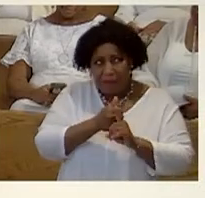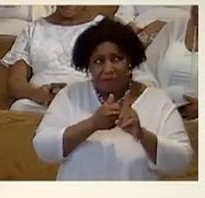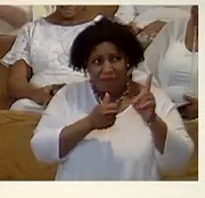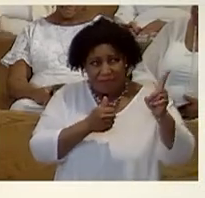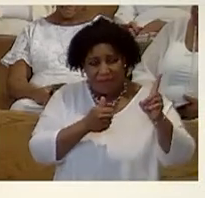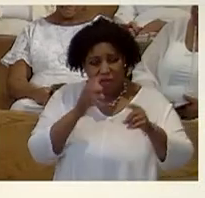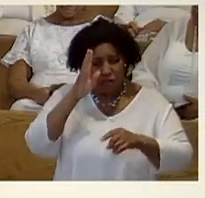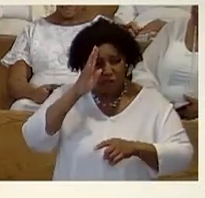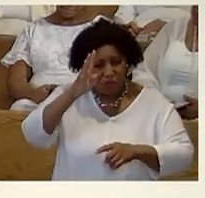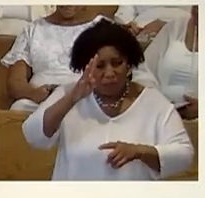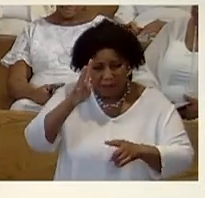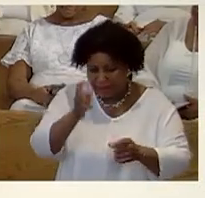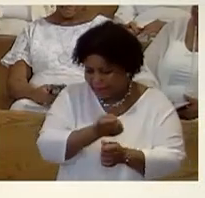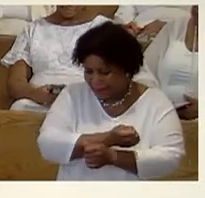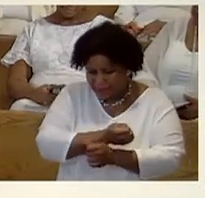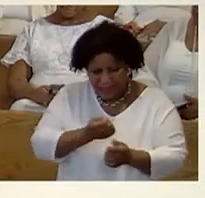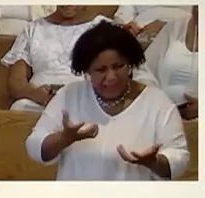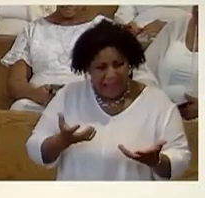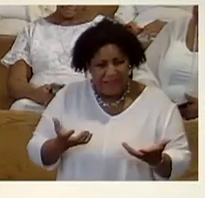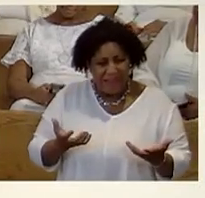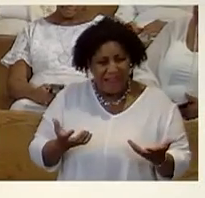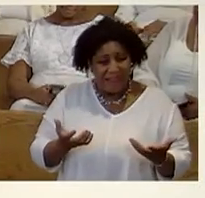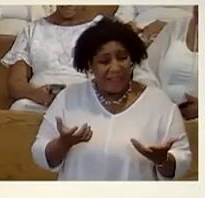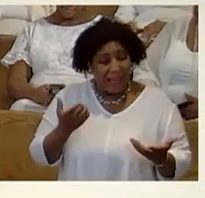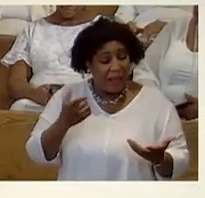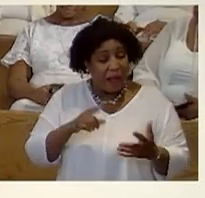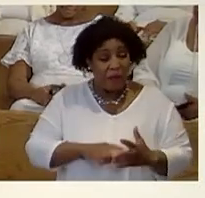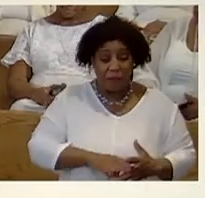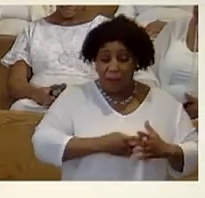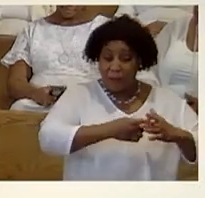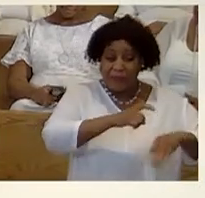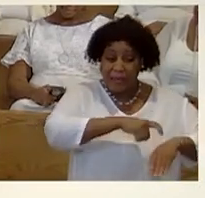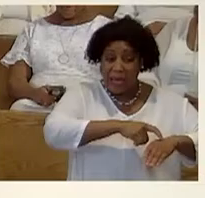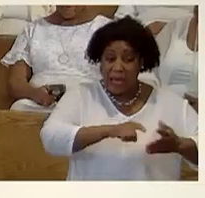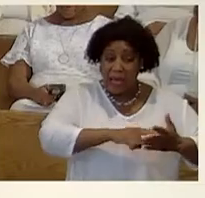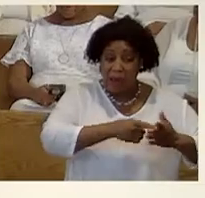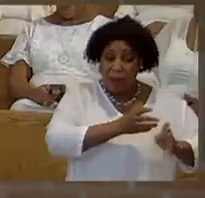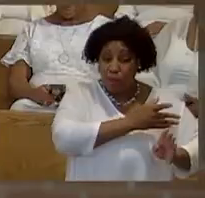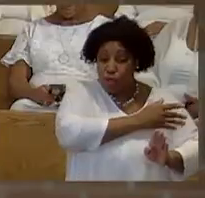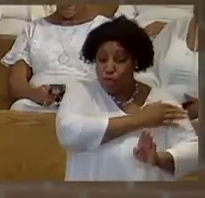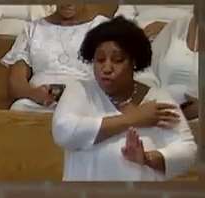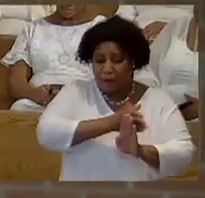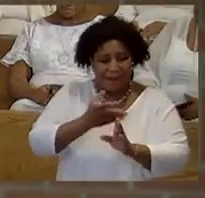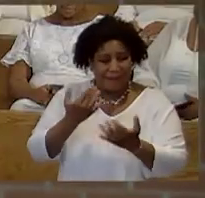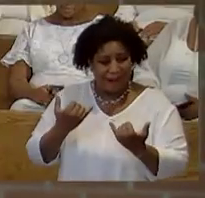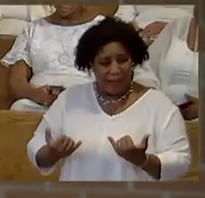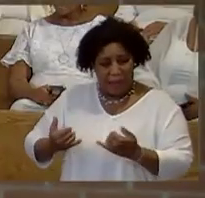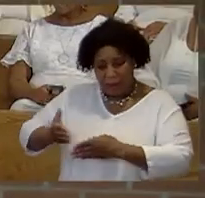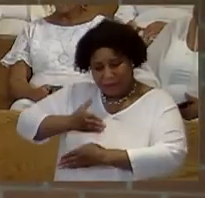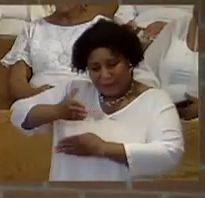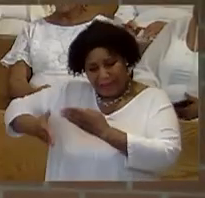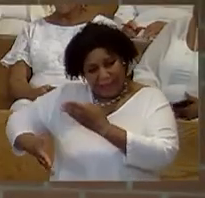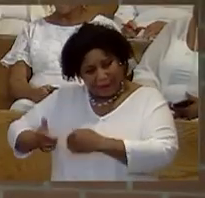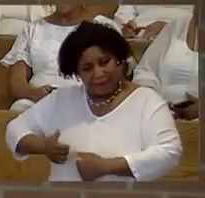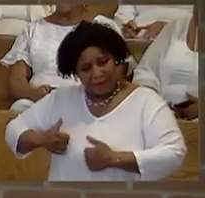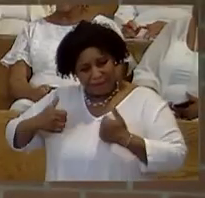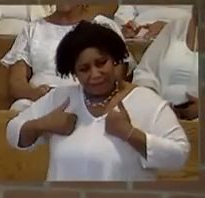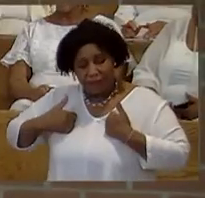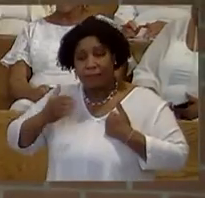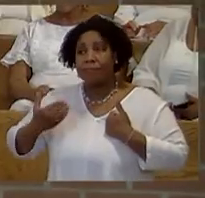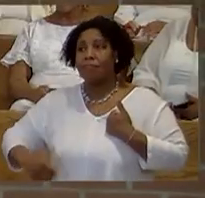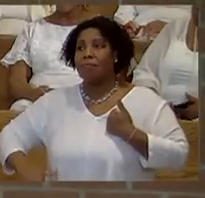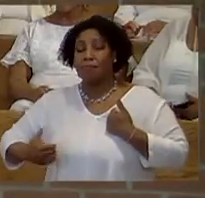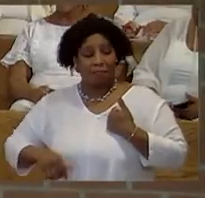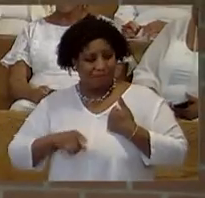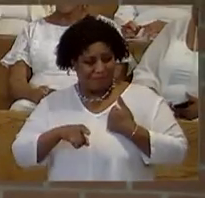has created all things from the beginning of time and now also to the end of days. And so